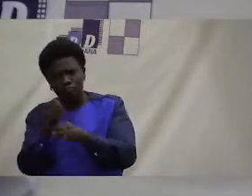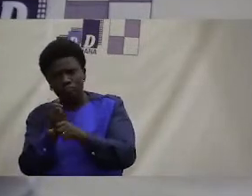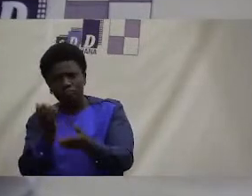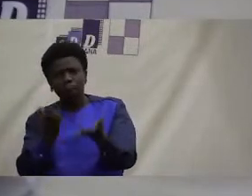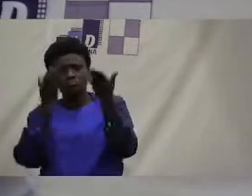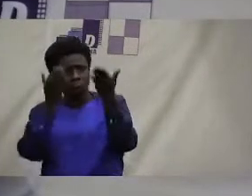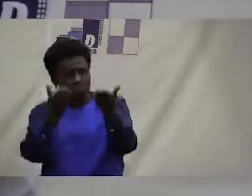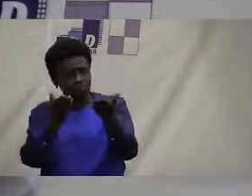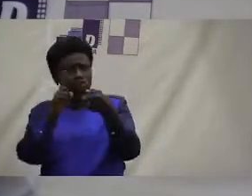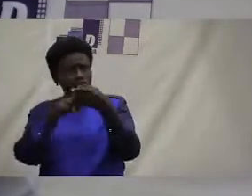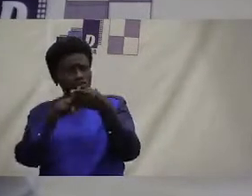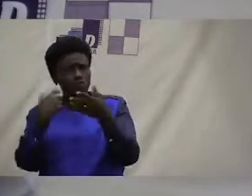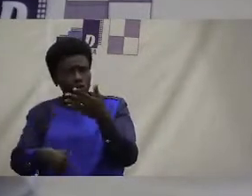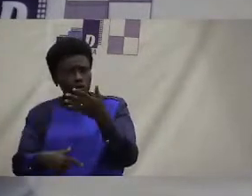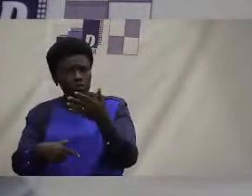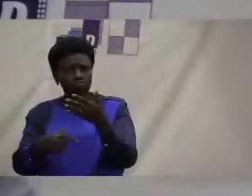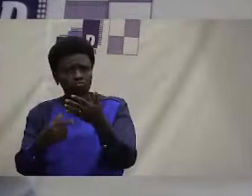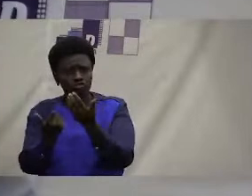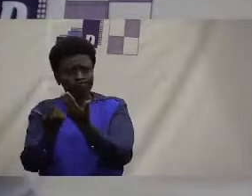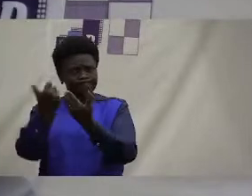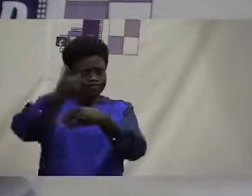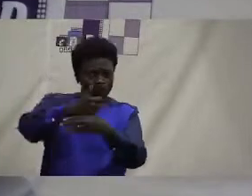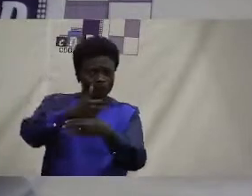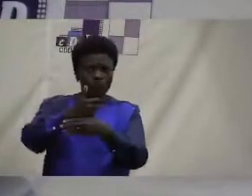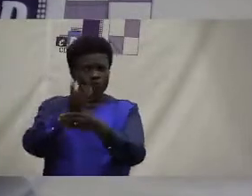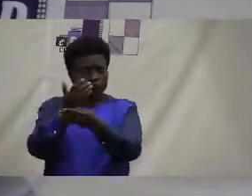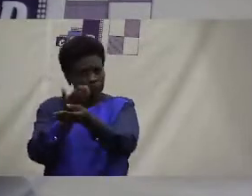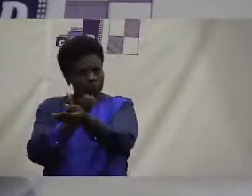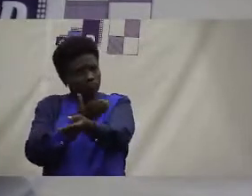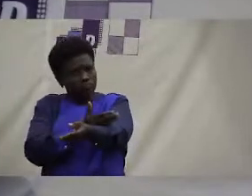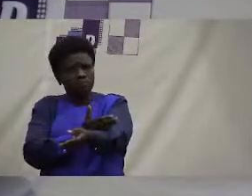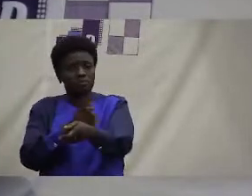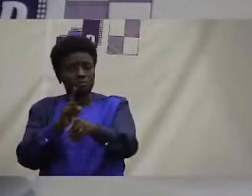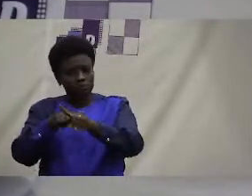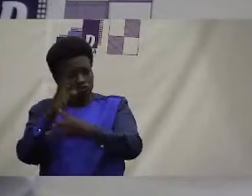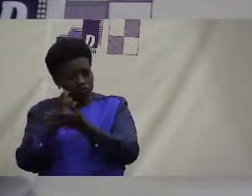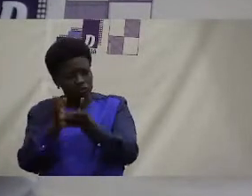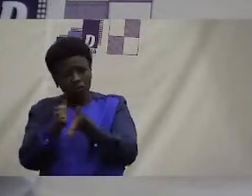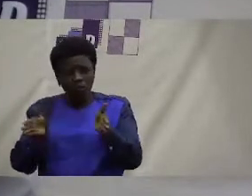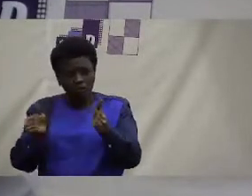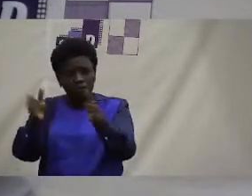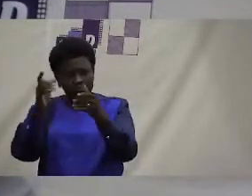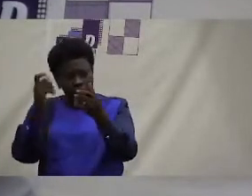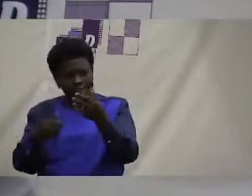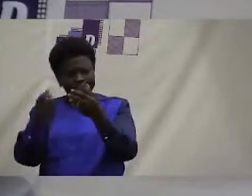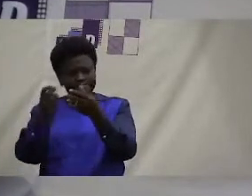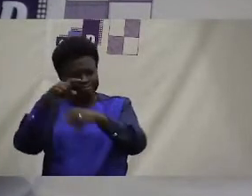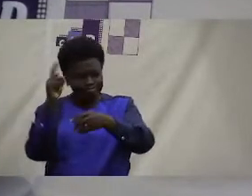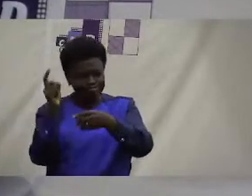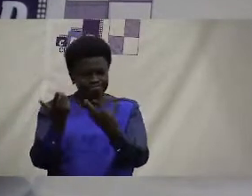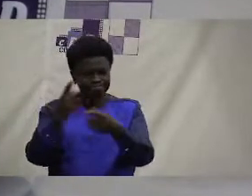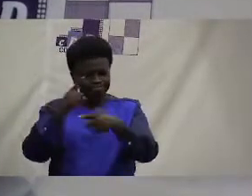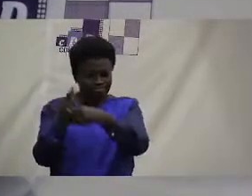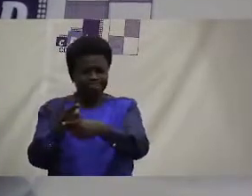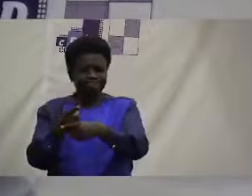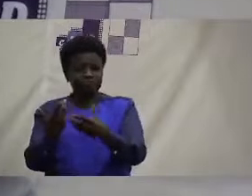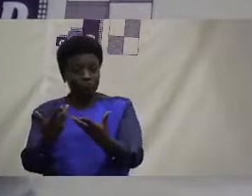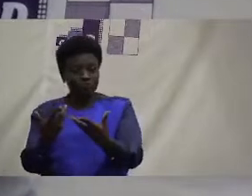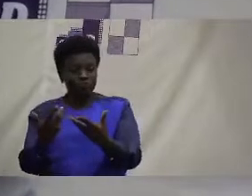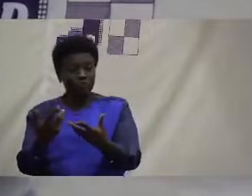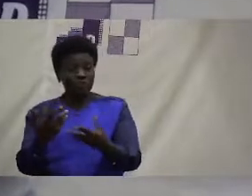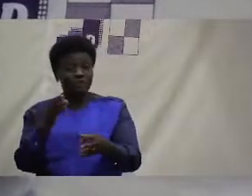to actually enrich this itself as one of the ways we could deal with it beyond the unconstitutional